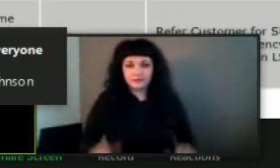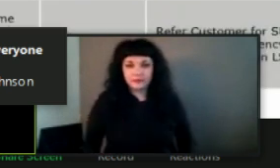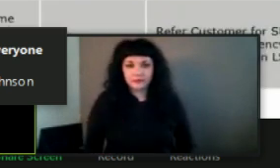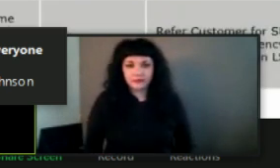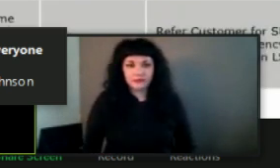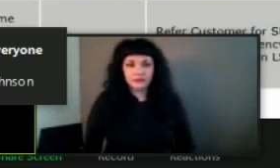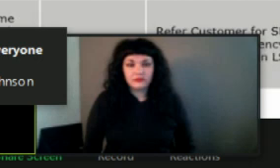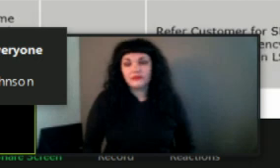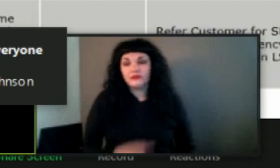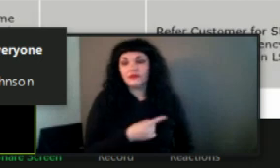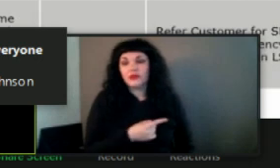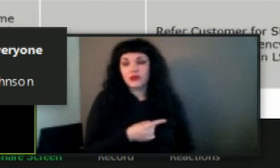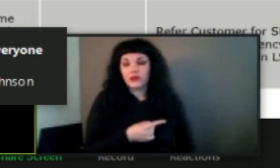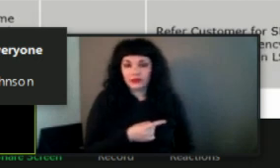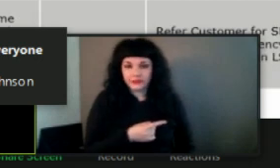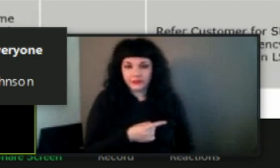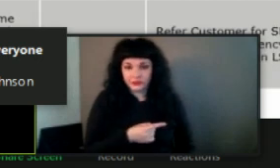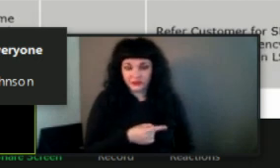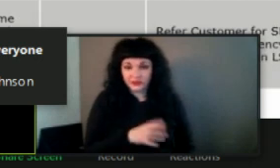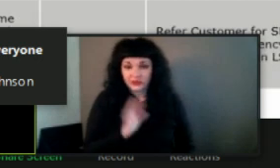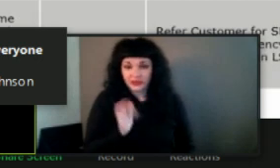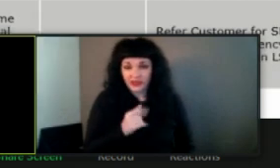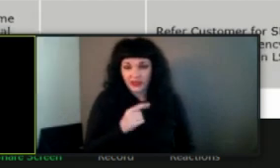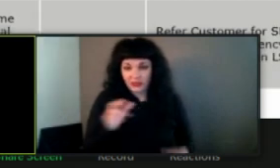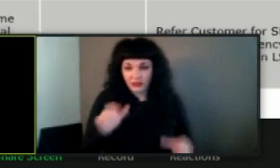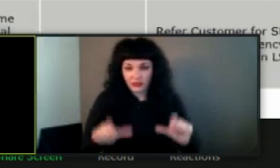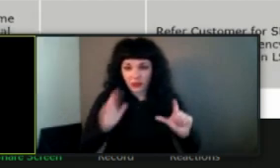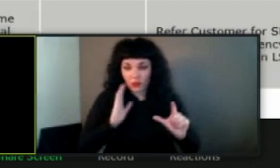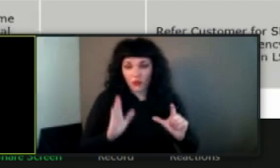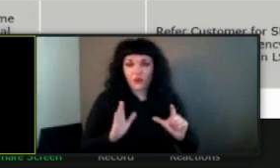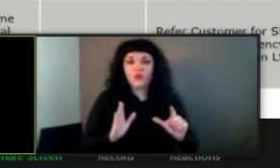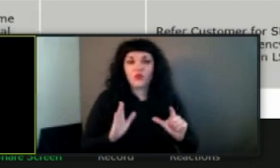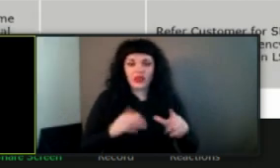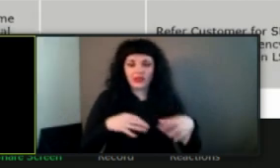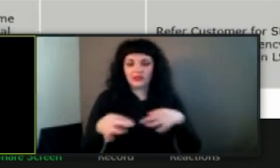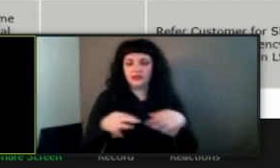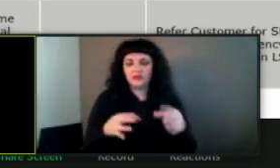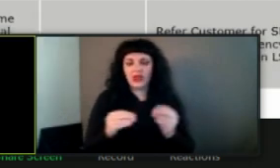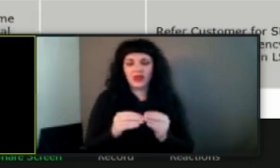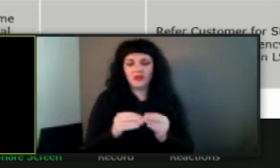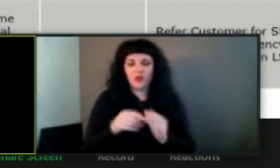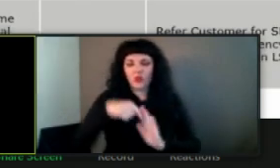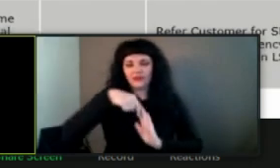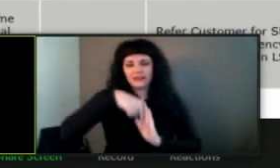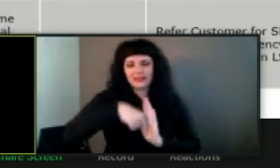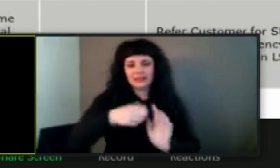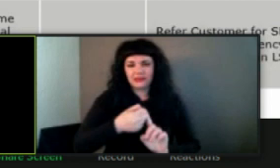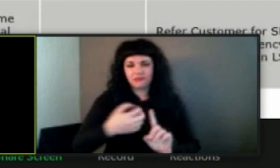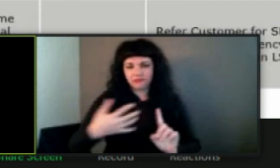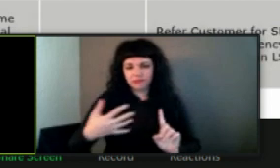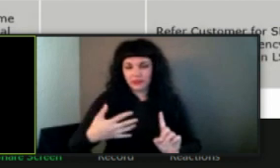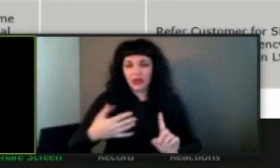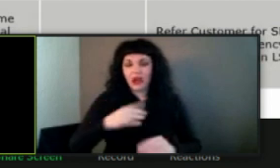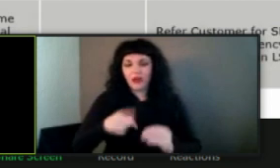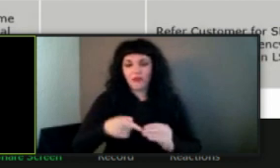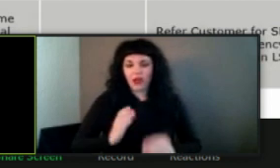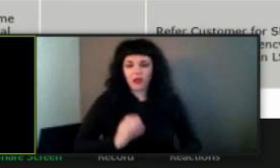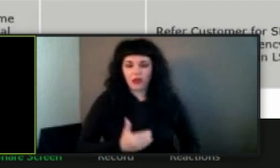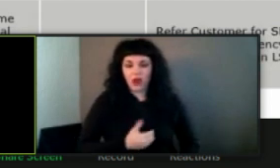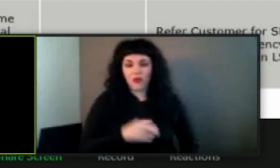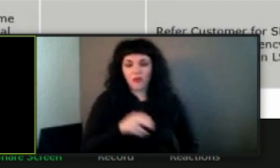The next two slides just talk about, and it gets into details, a little more details about our personalized service protection